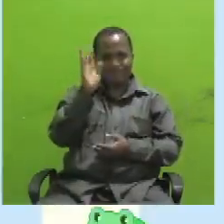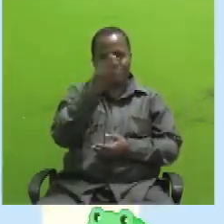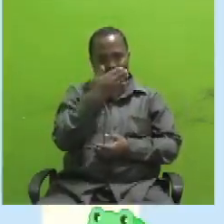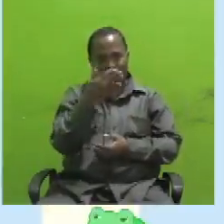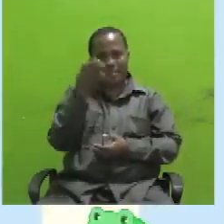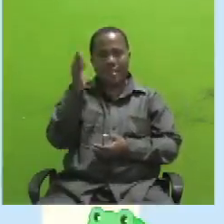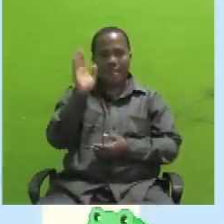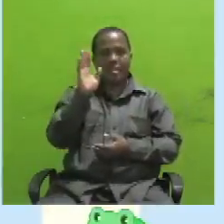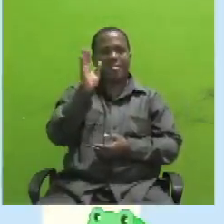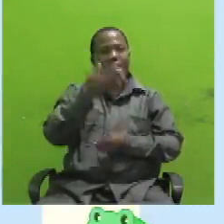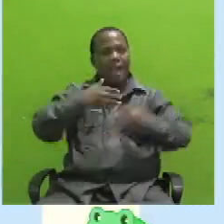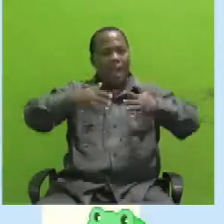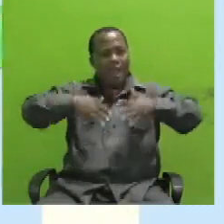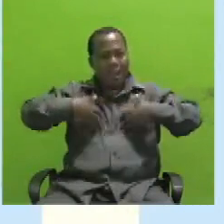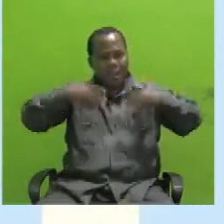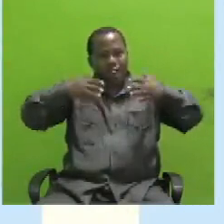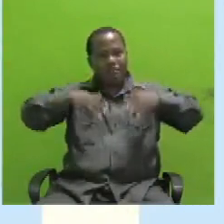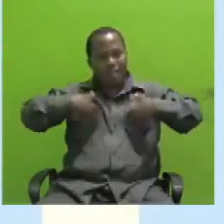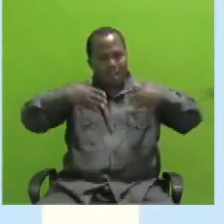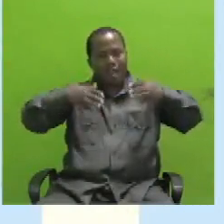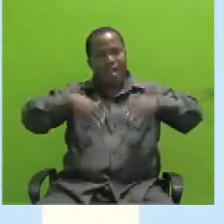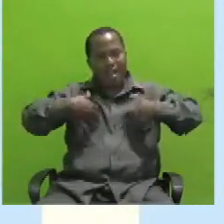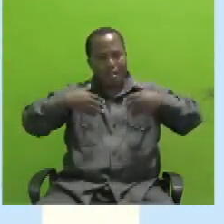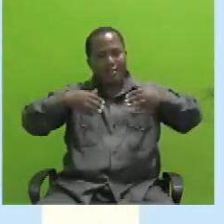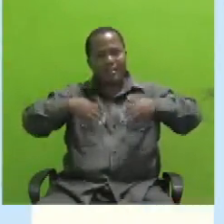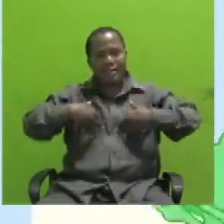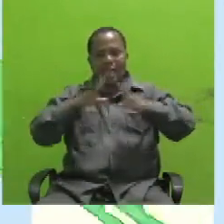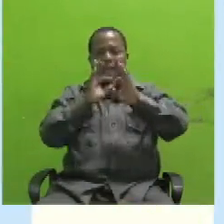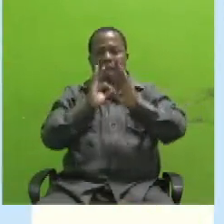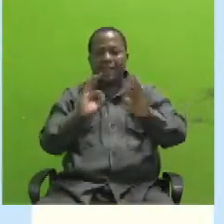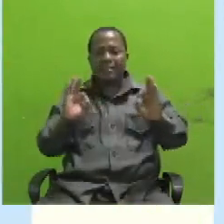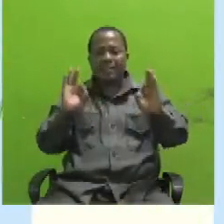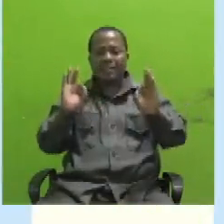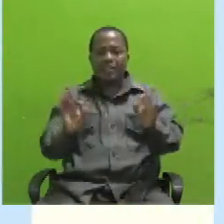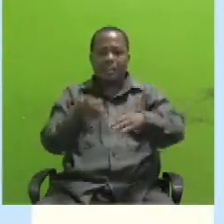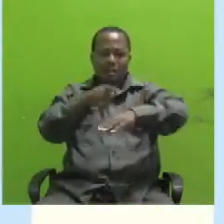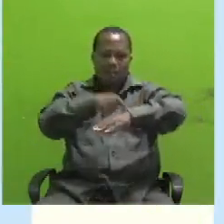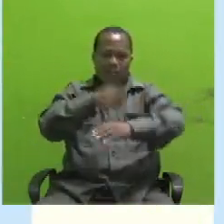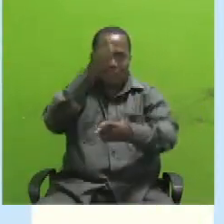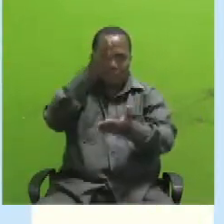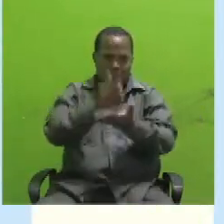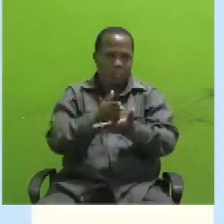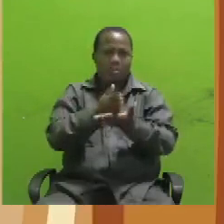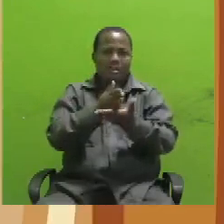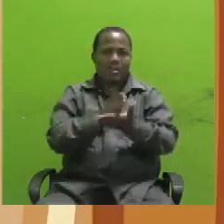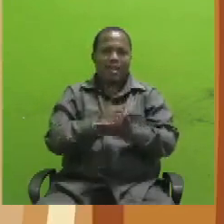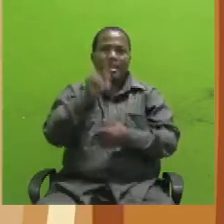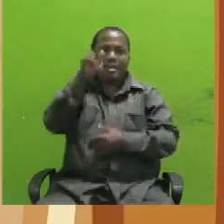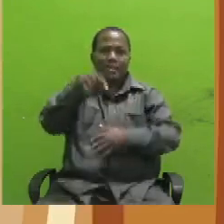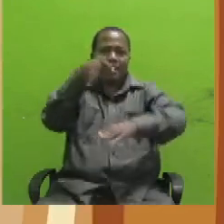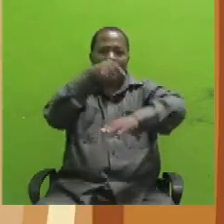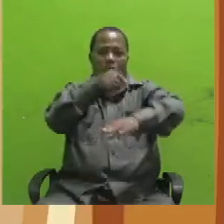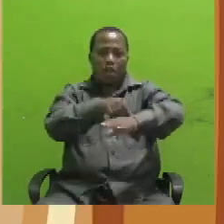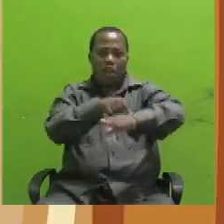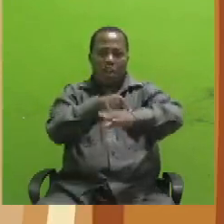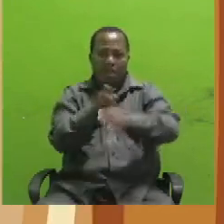A frog. Hickory dickory dock, the frog went up the clock. The clock struck